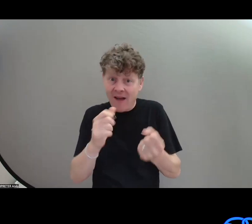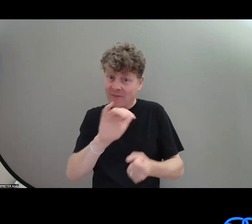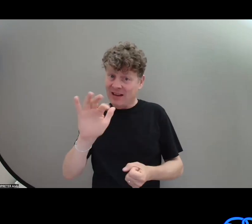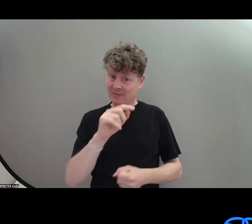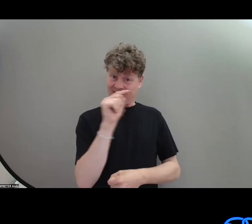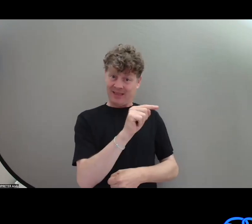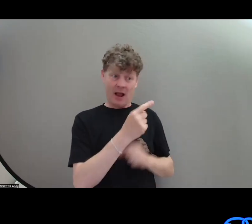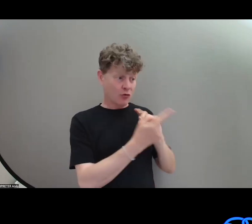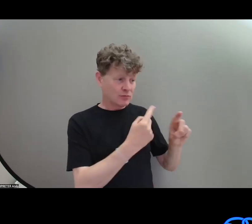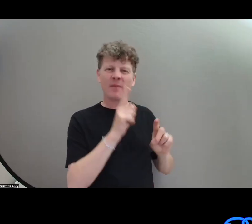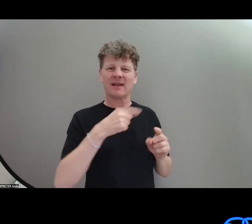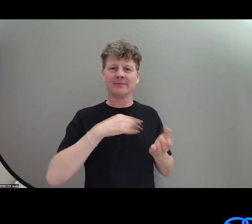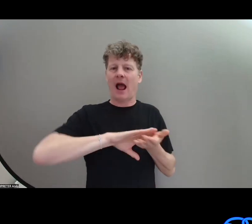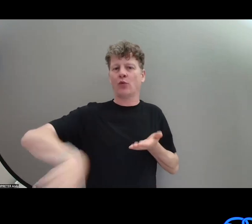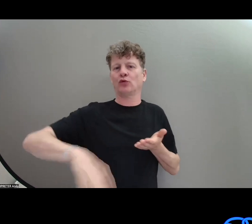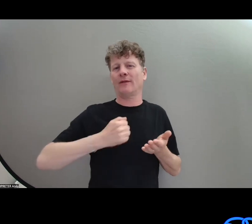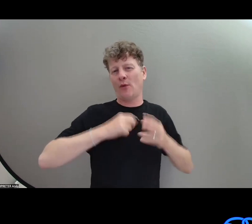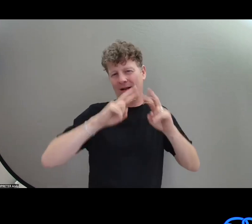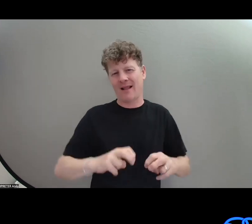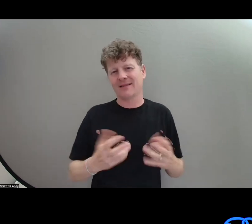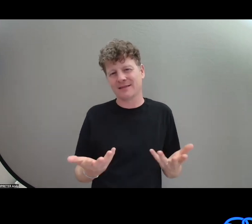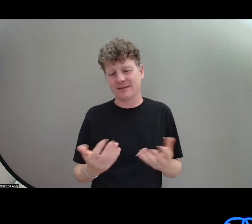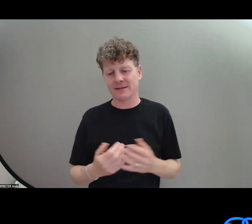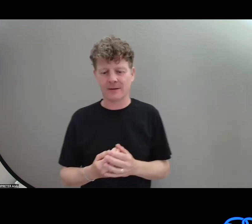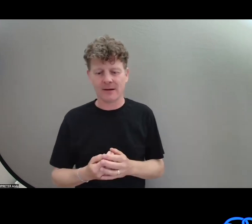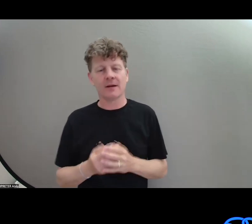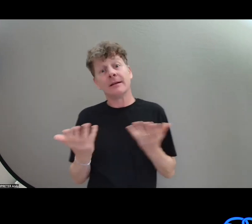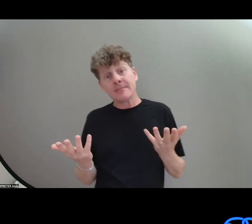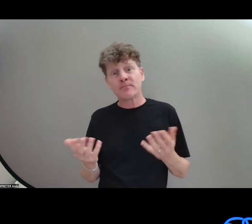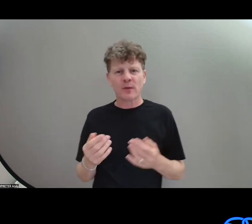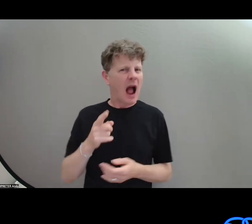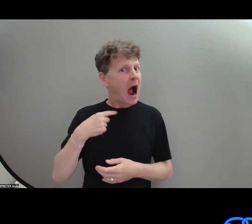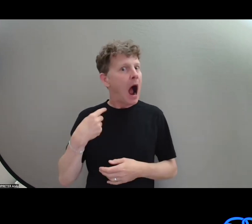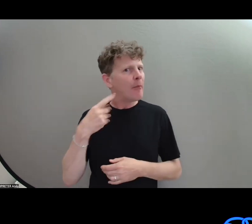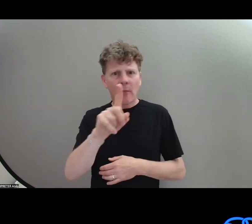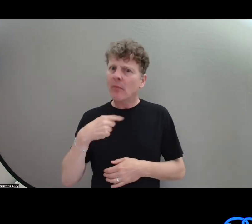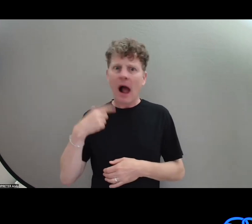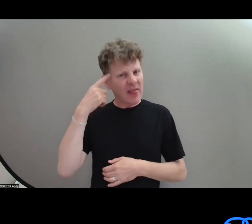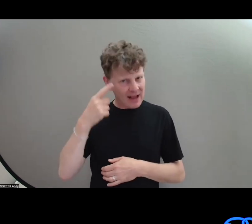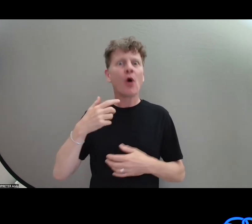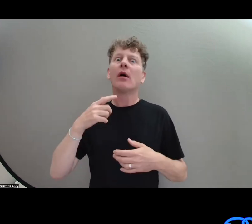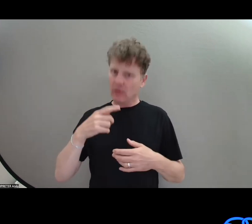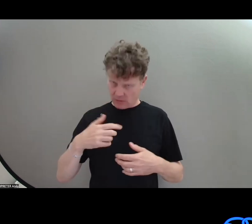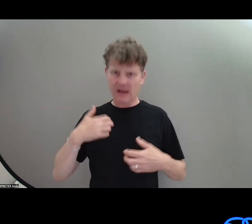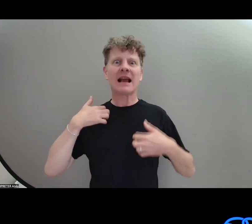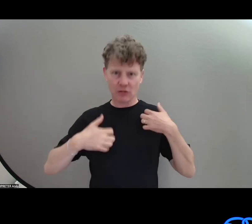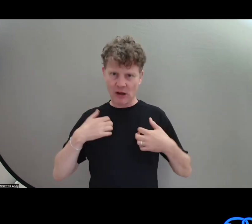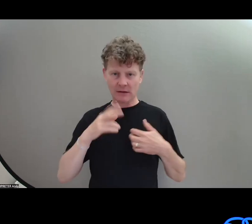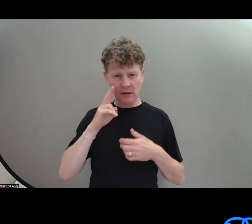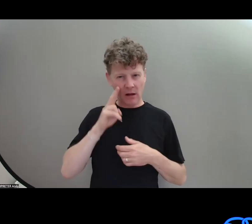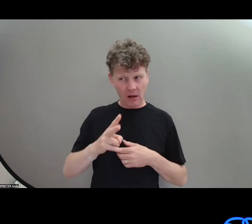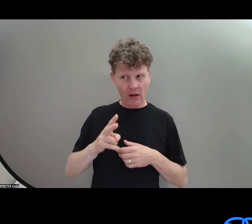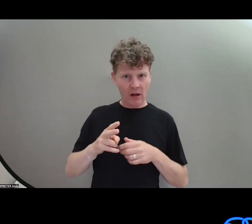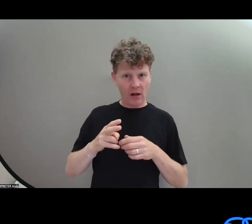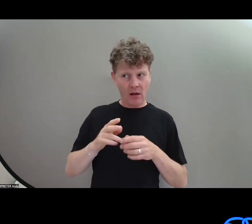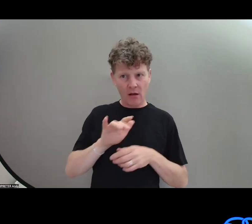just wouldn't be included in these analyses. So it would be interesting to see how prominent fingerspelled responses are in